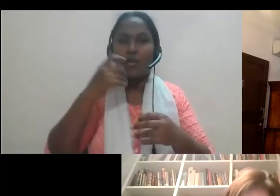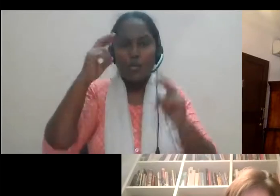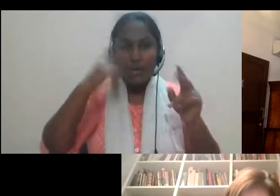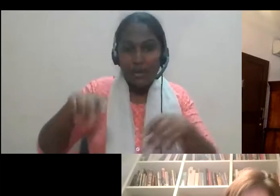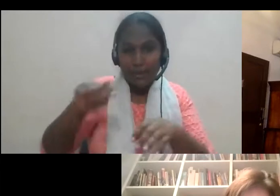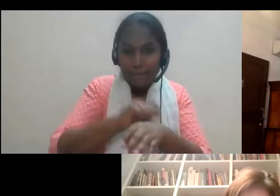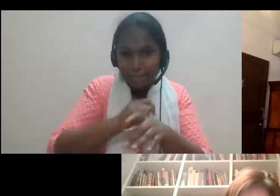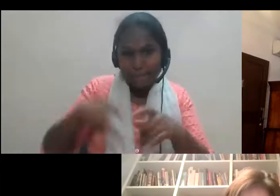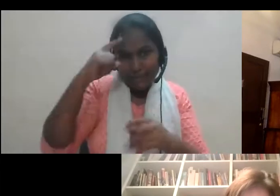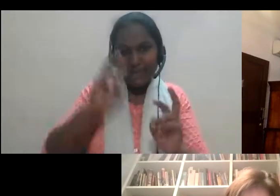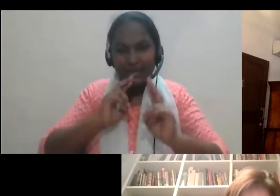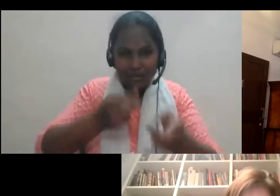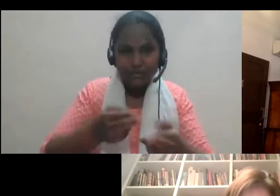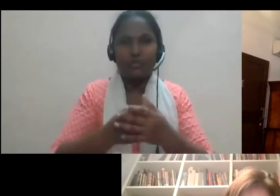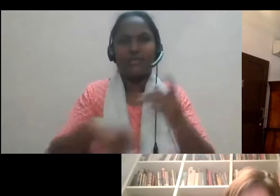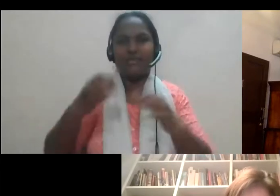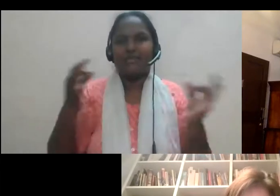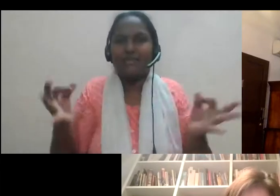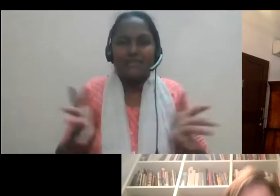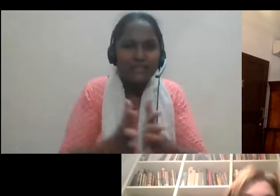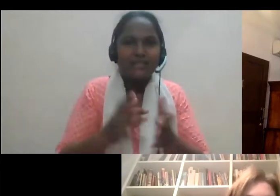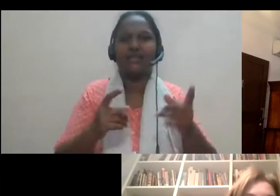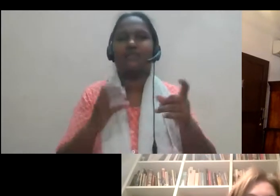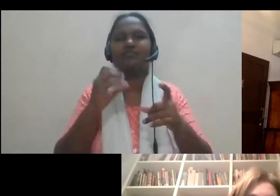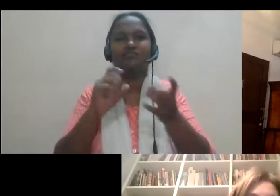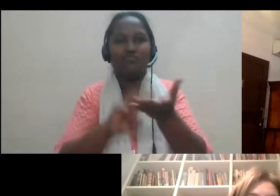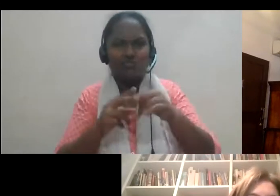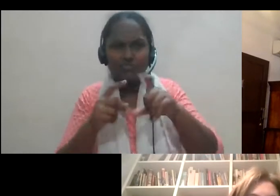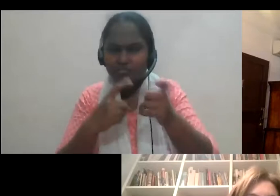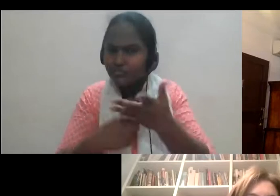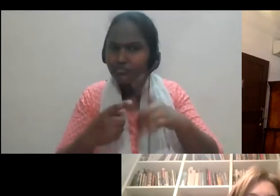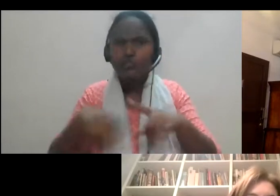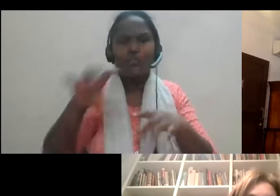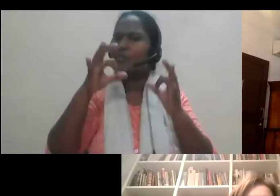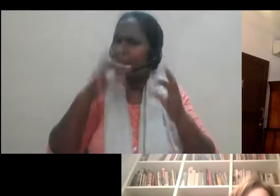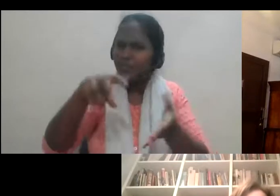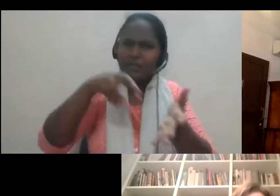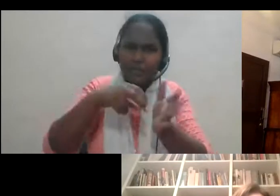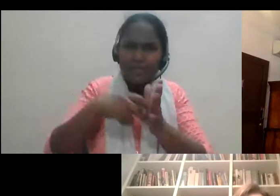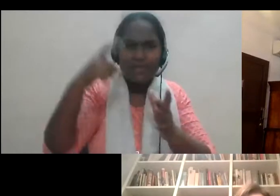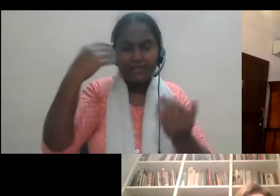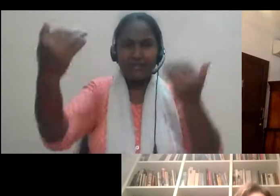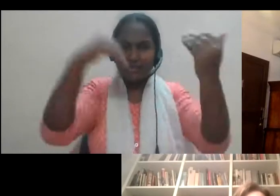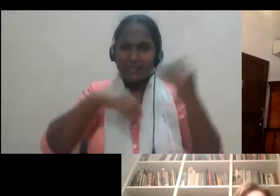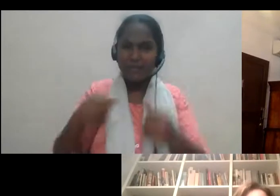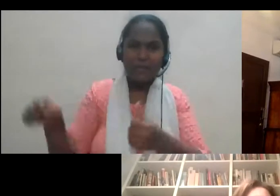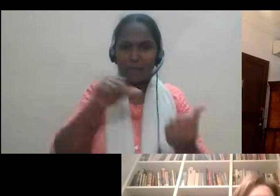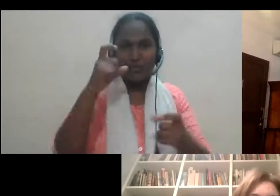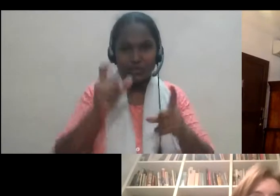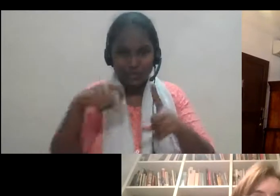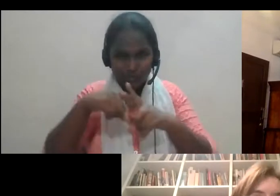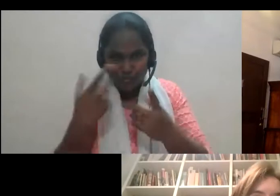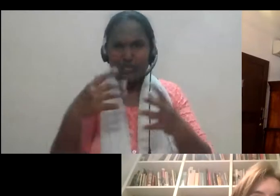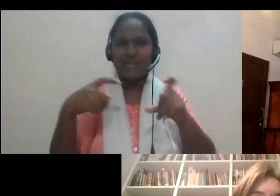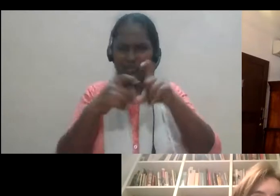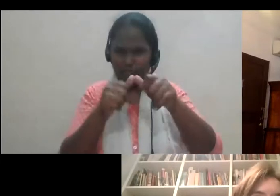would respond to our Southern context." So what did that really mean for you as a curator coming back from New York, from the West,